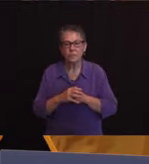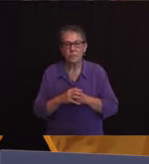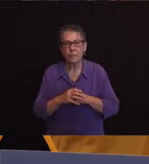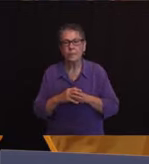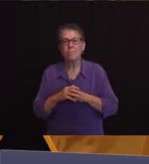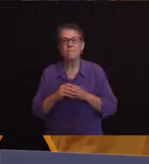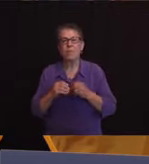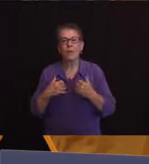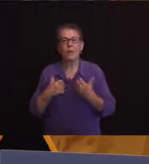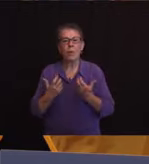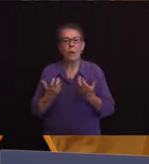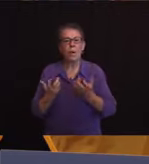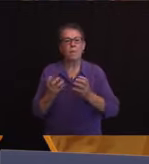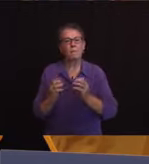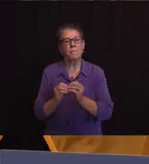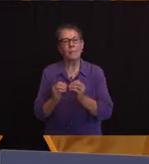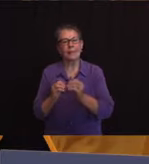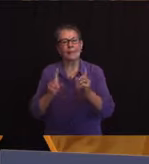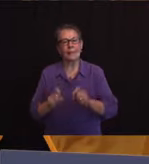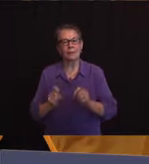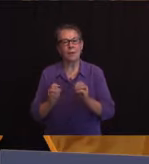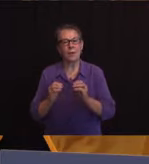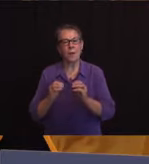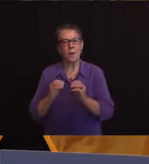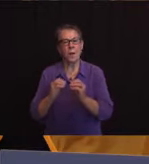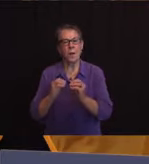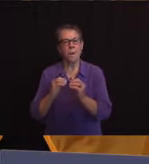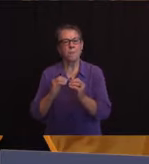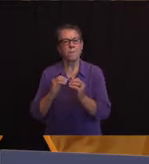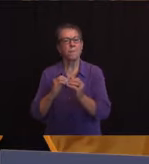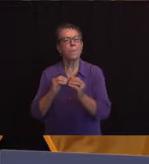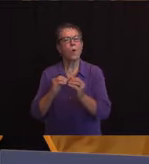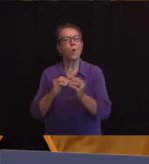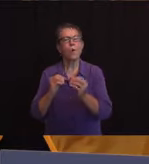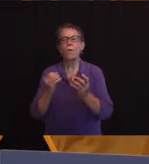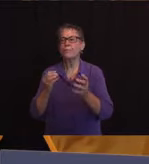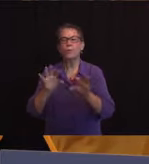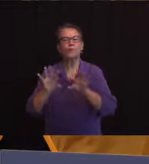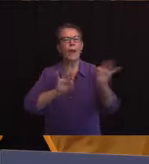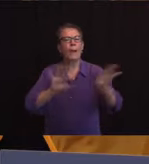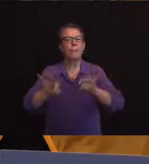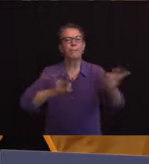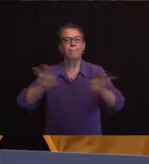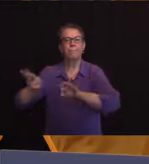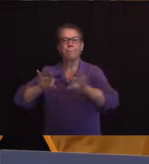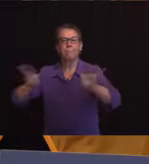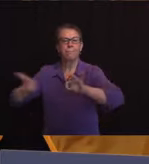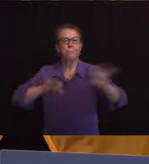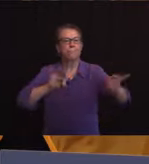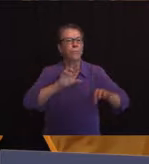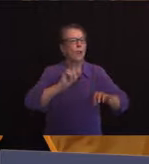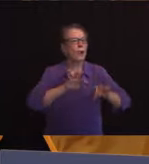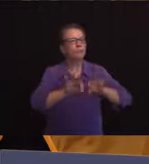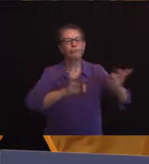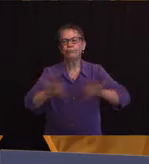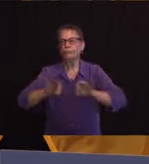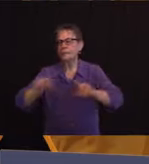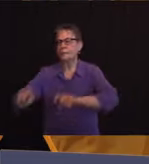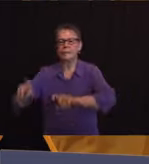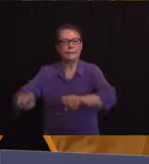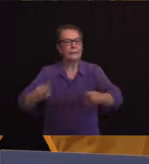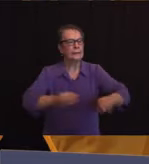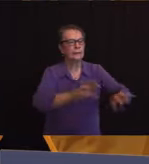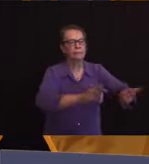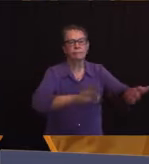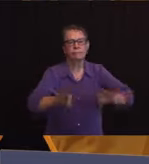the question came up before as to whether Ocean really is having more variants or just being reported. And at this point, I don't have an exact answer because